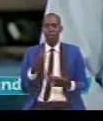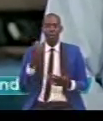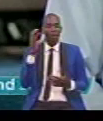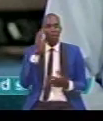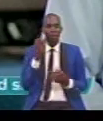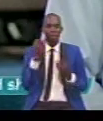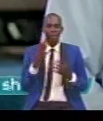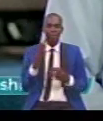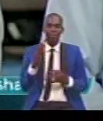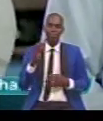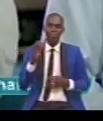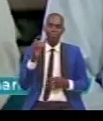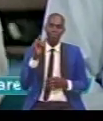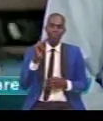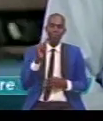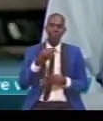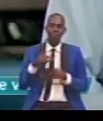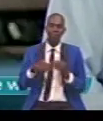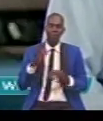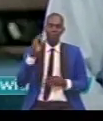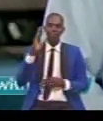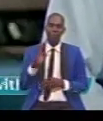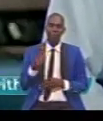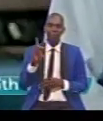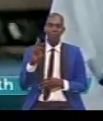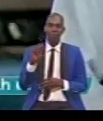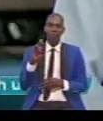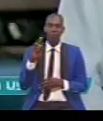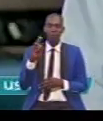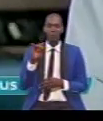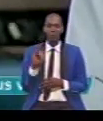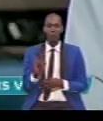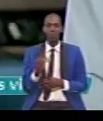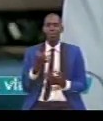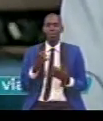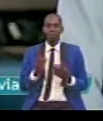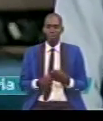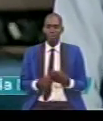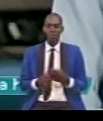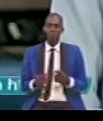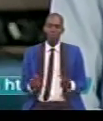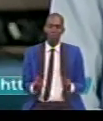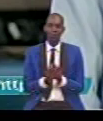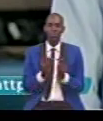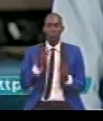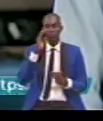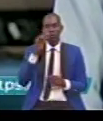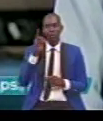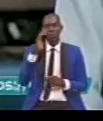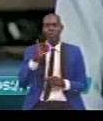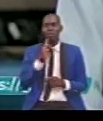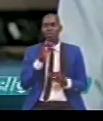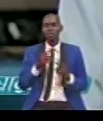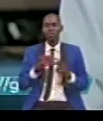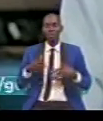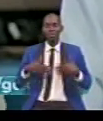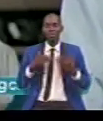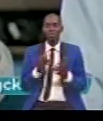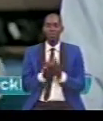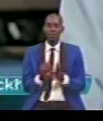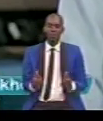stories about Pastor Kumuyi, and I've been wanting to meet him. I'm so glad that I met